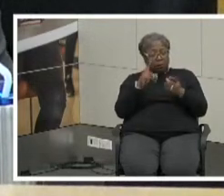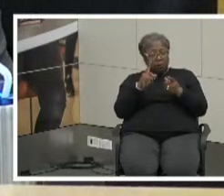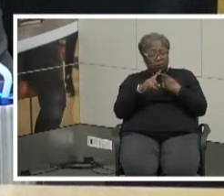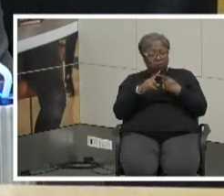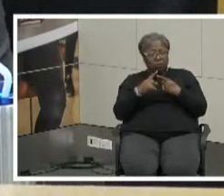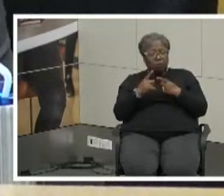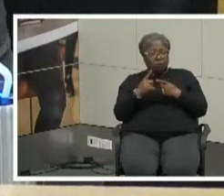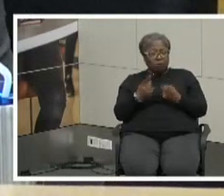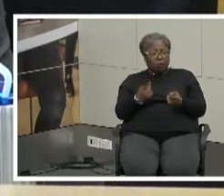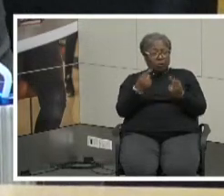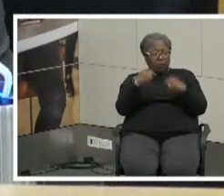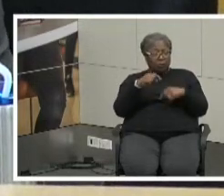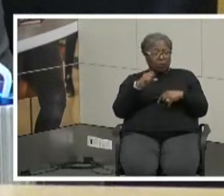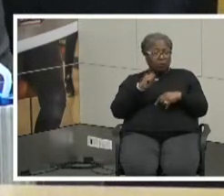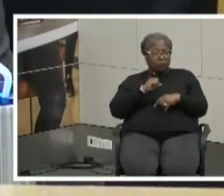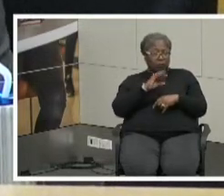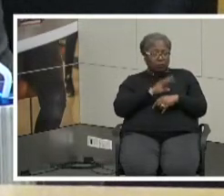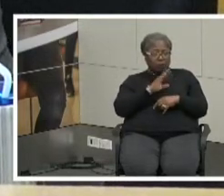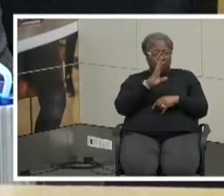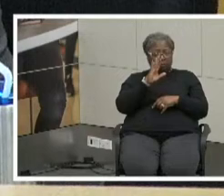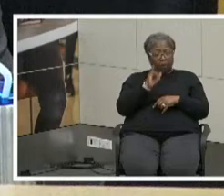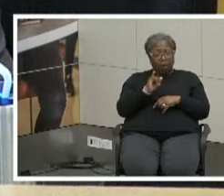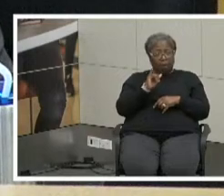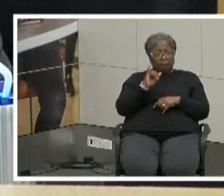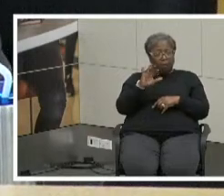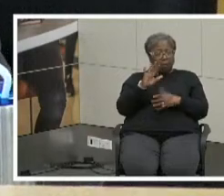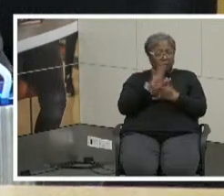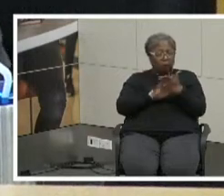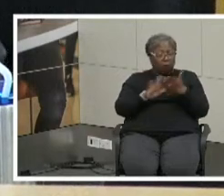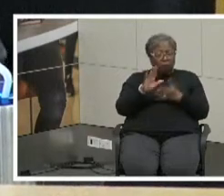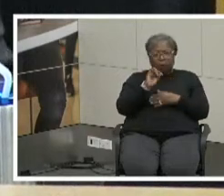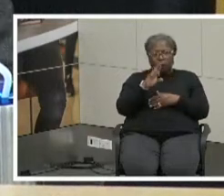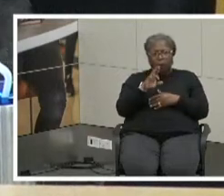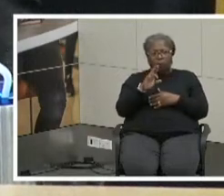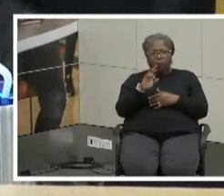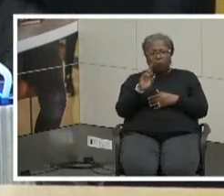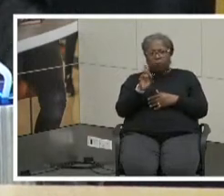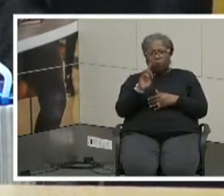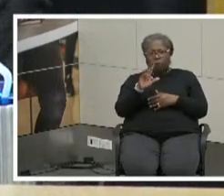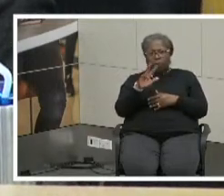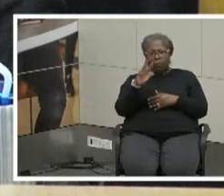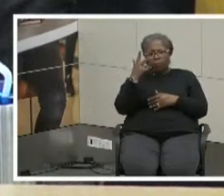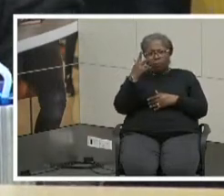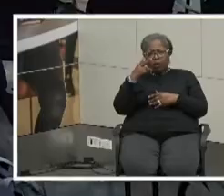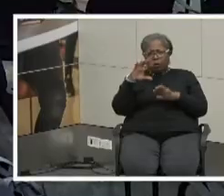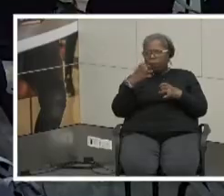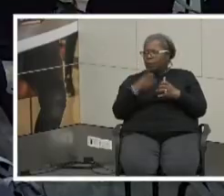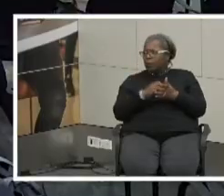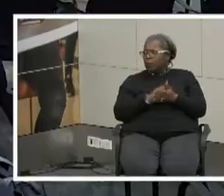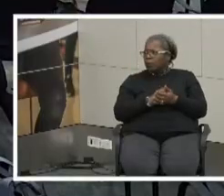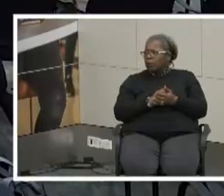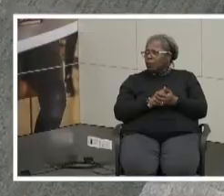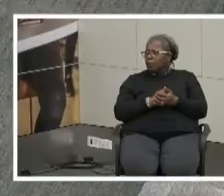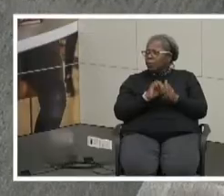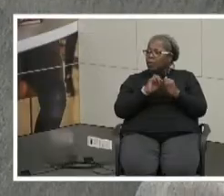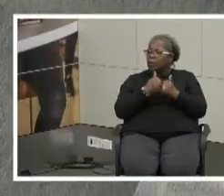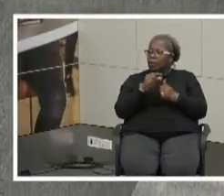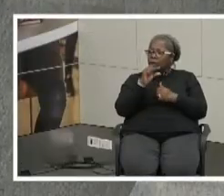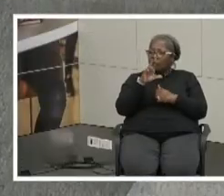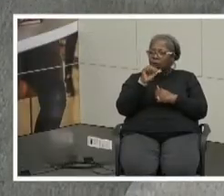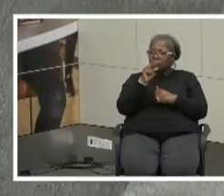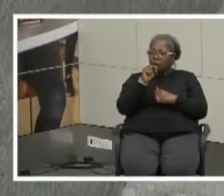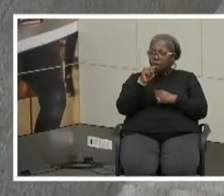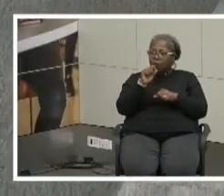come on site directly staffed by The Institute or whoever the third party may be the the way the grant